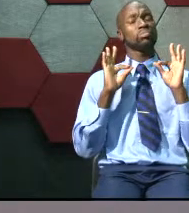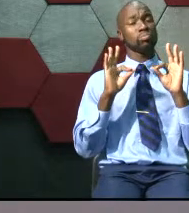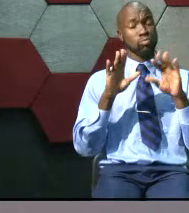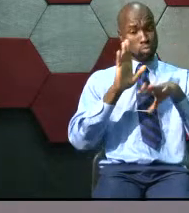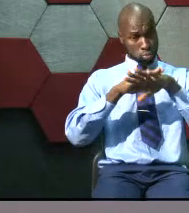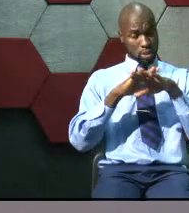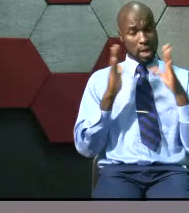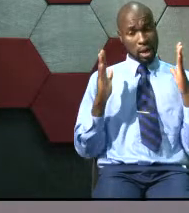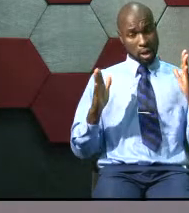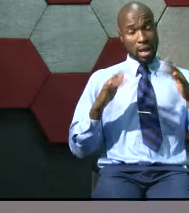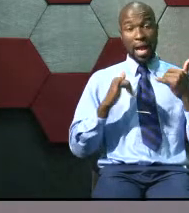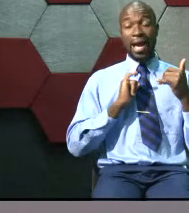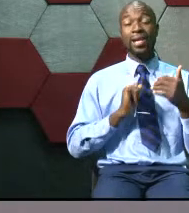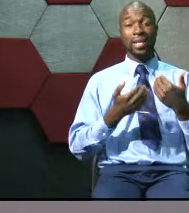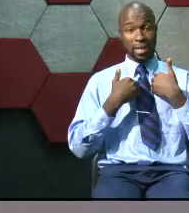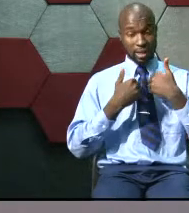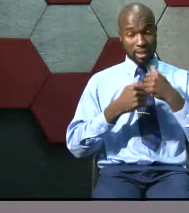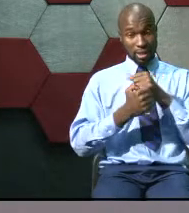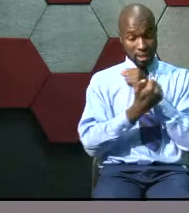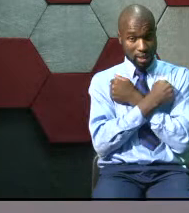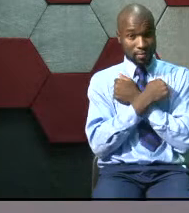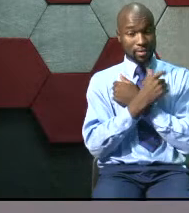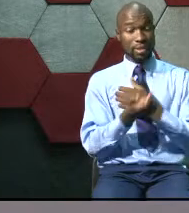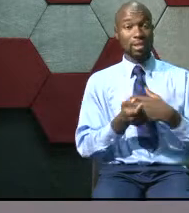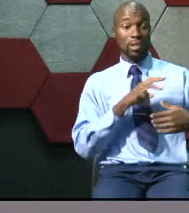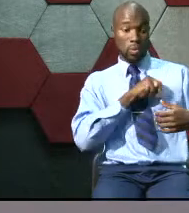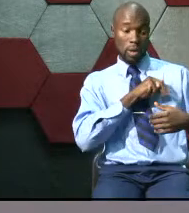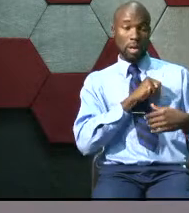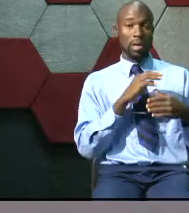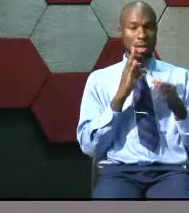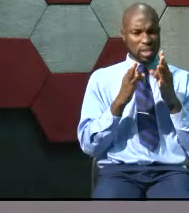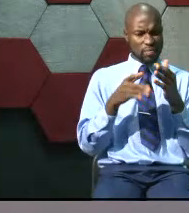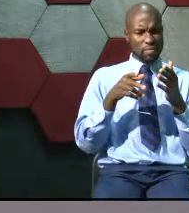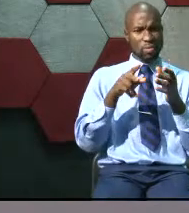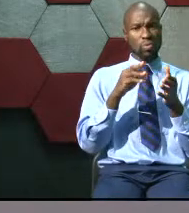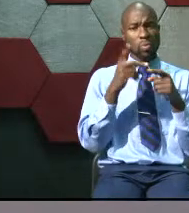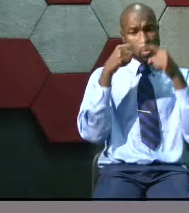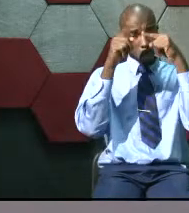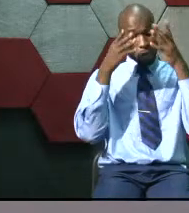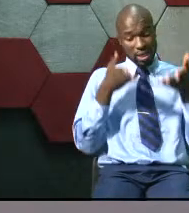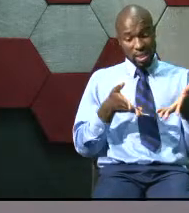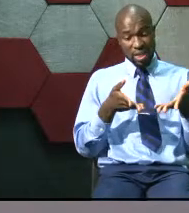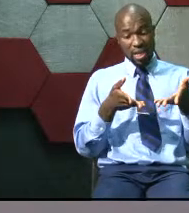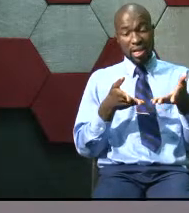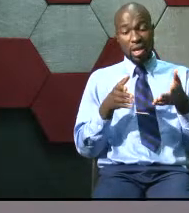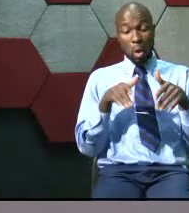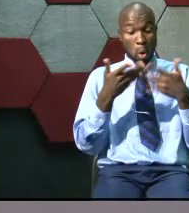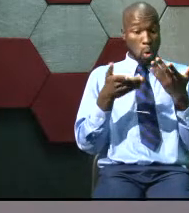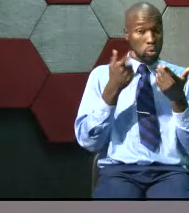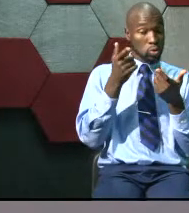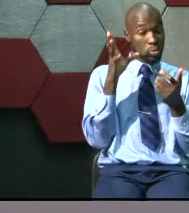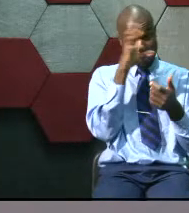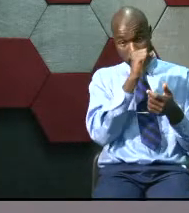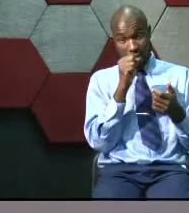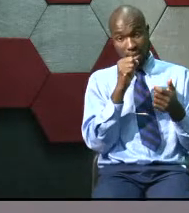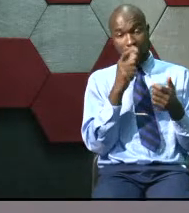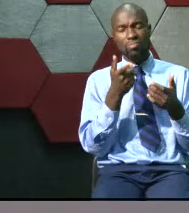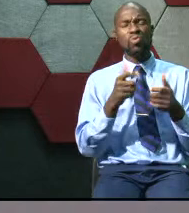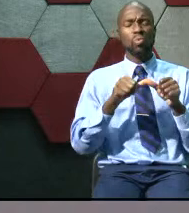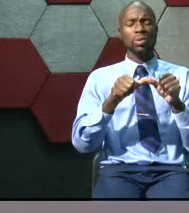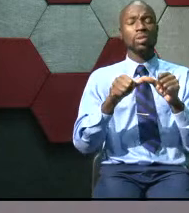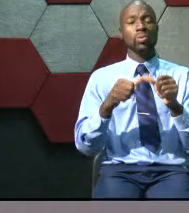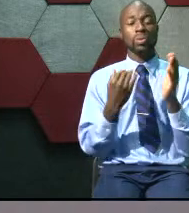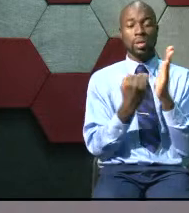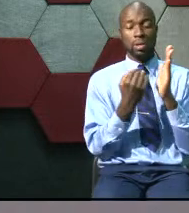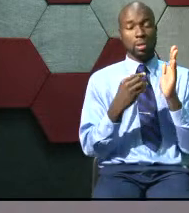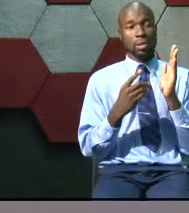I love the persistence, and that's a message to everybody. Whether you win here or not, that's not, keep trying, keep improving. This is a different project. Yes, it